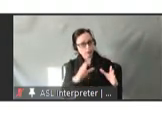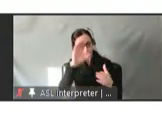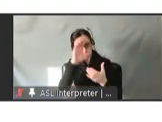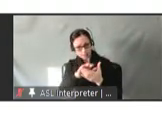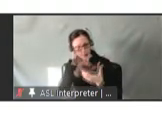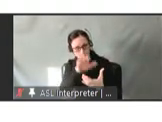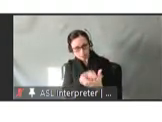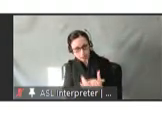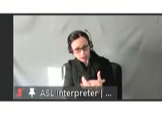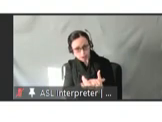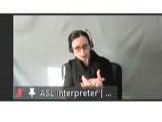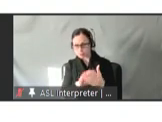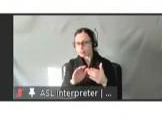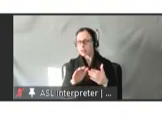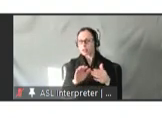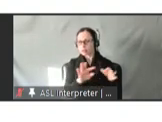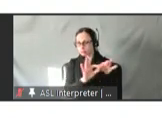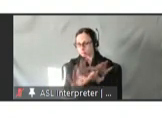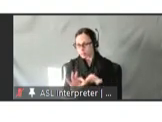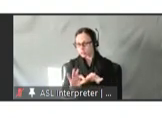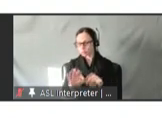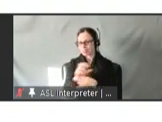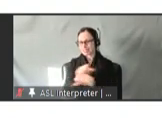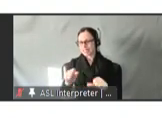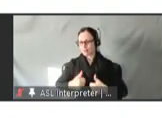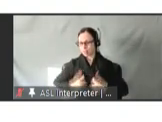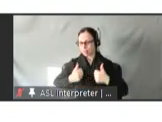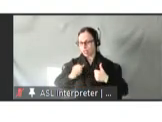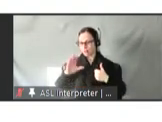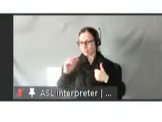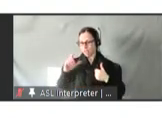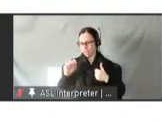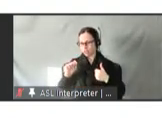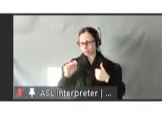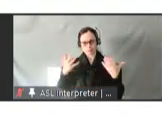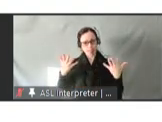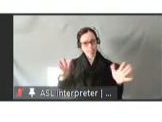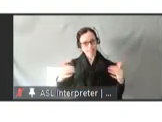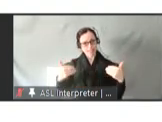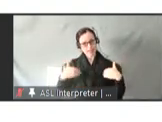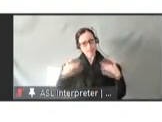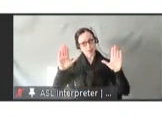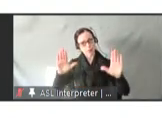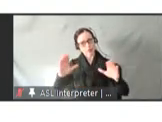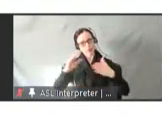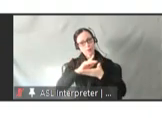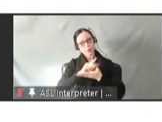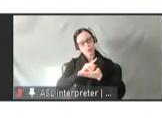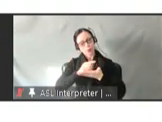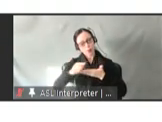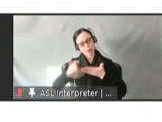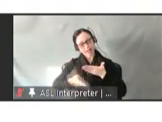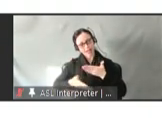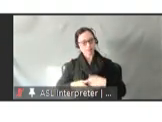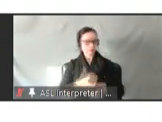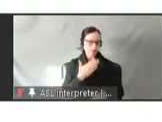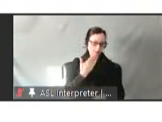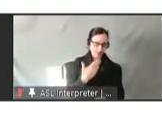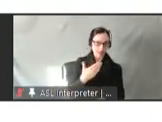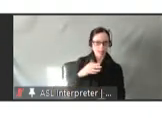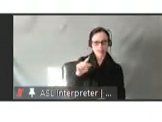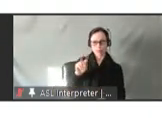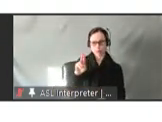the Save Lives Act. And that's it for VA. Everyone have a wonderful weekend. Thank you very much,